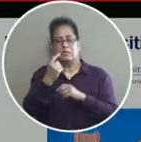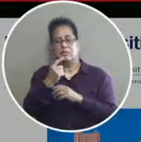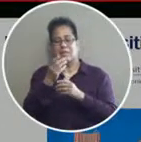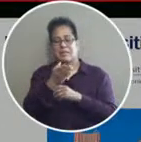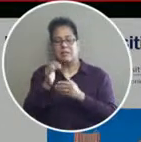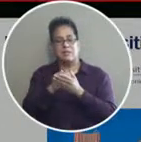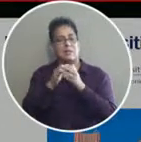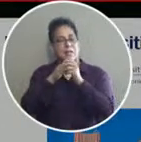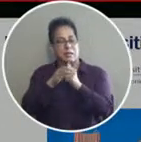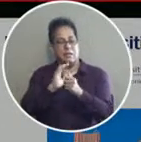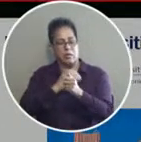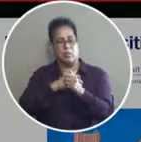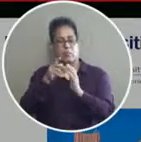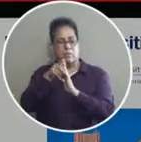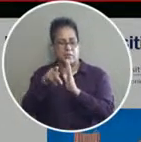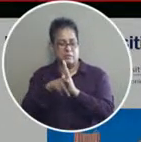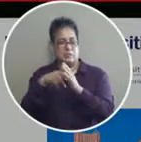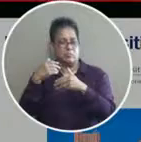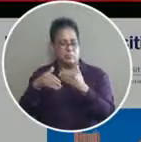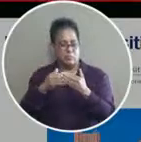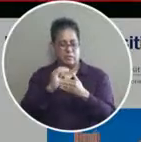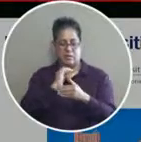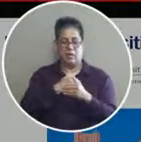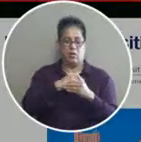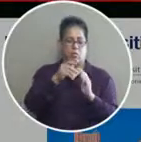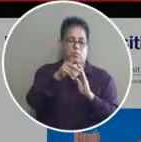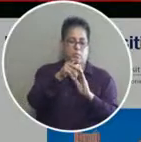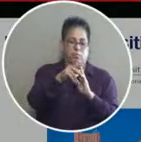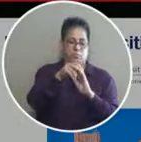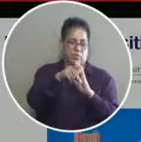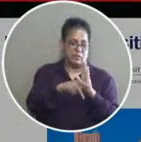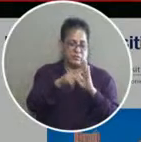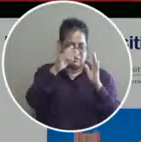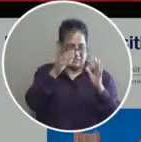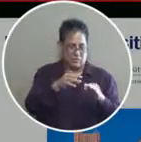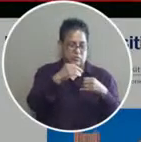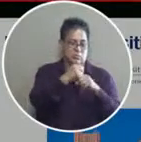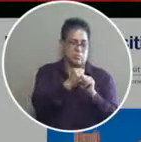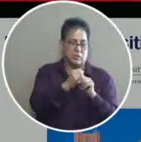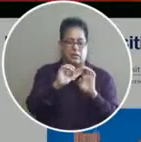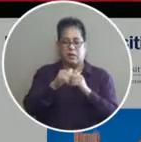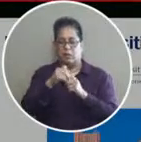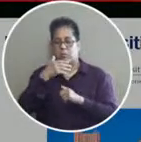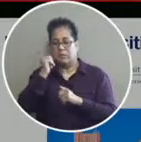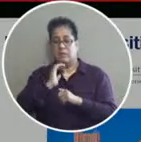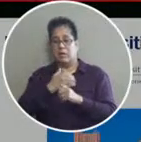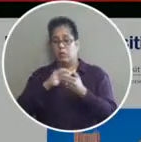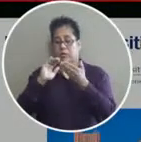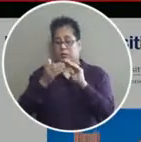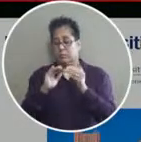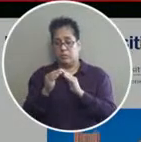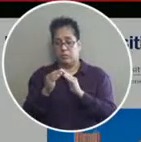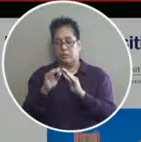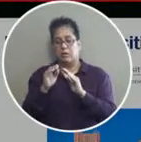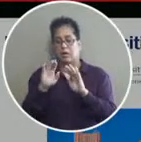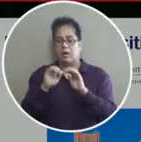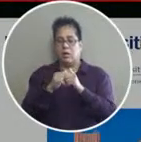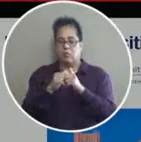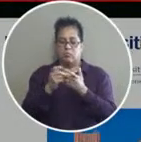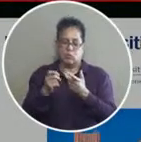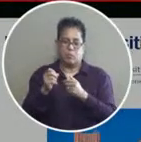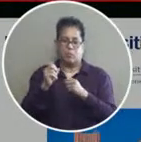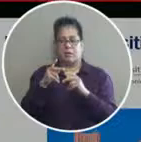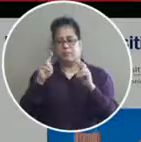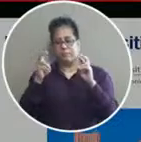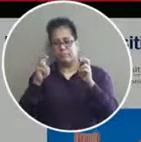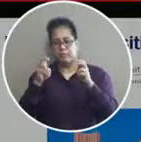steps, guide our decision-making process in terms of how to best take our community back to some level of normal. It